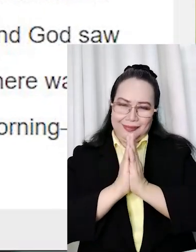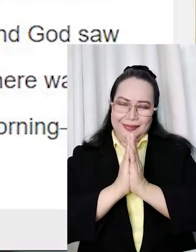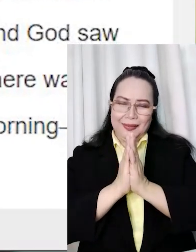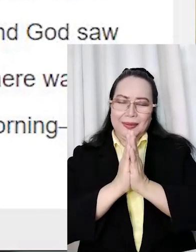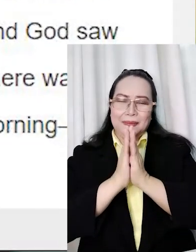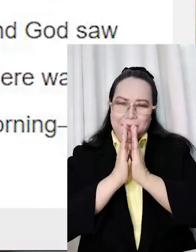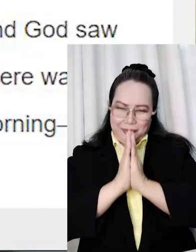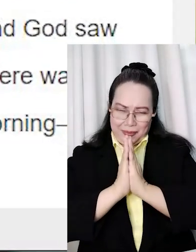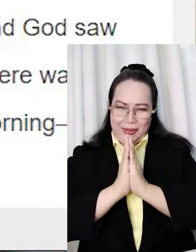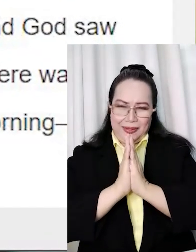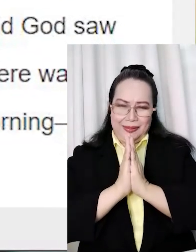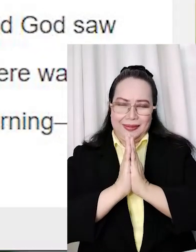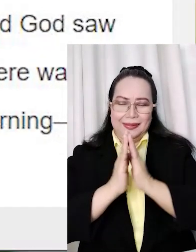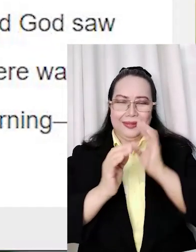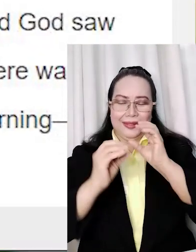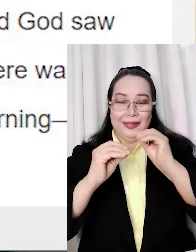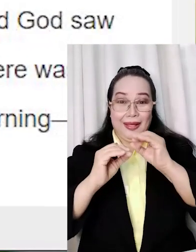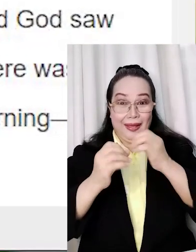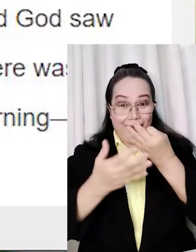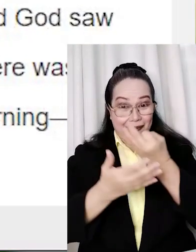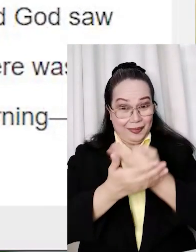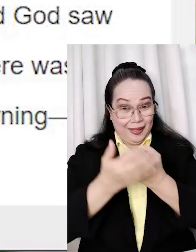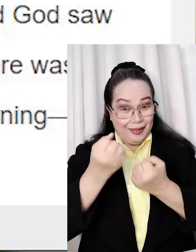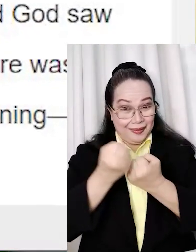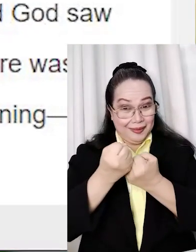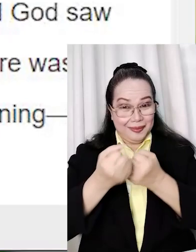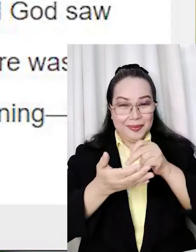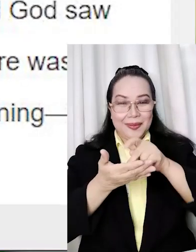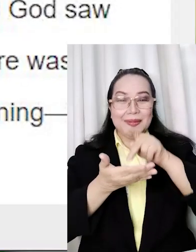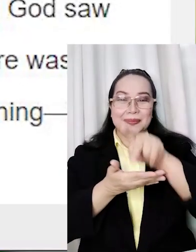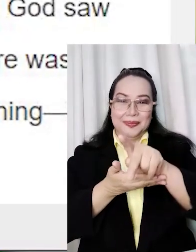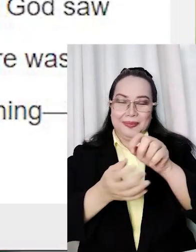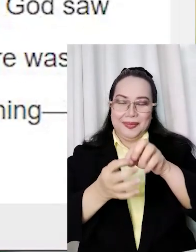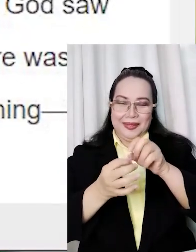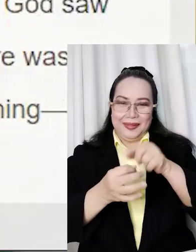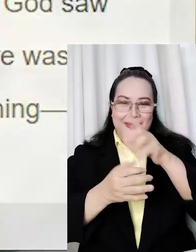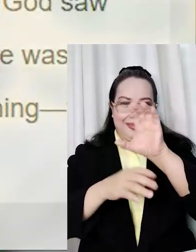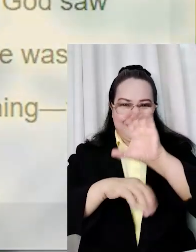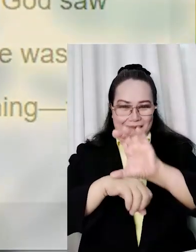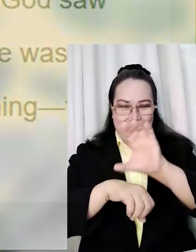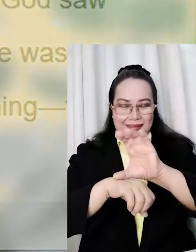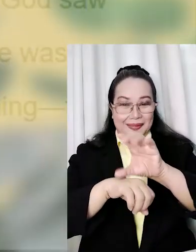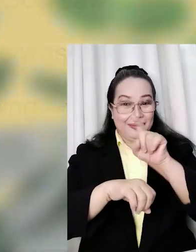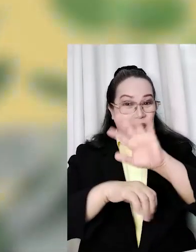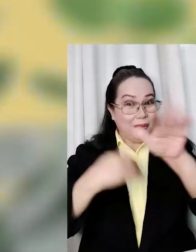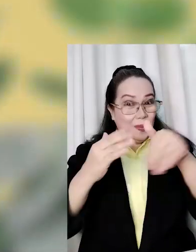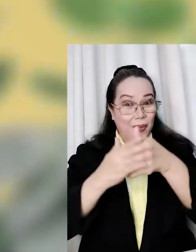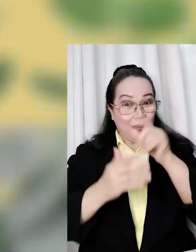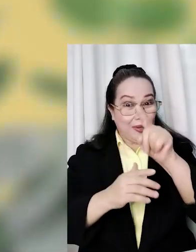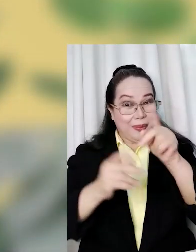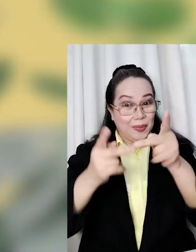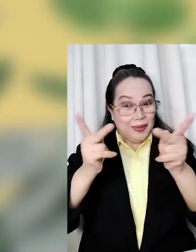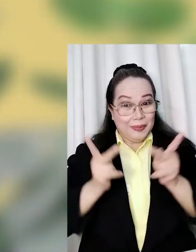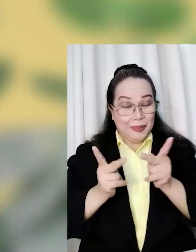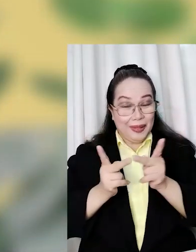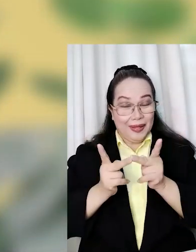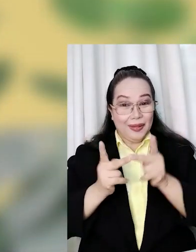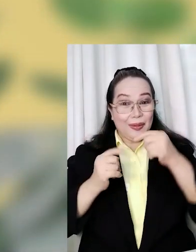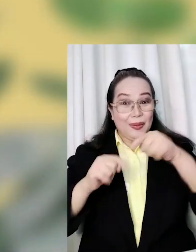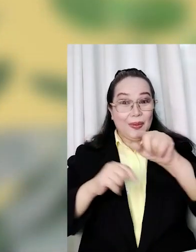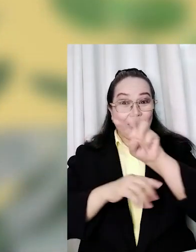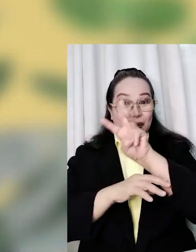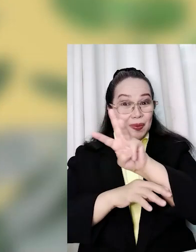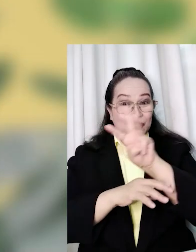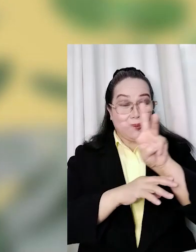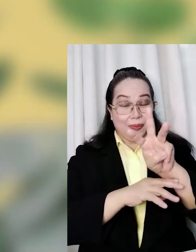chat, and financially support the church, all in one platform. The next time you tune in, go to our website